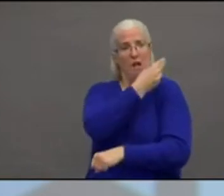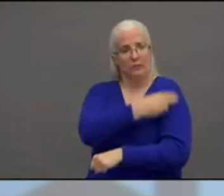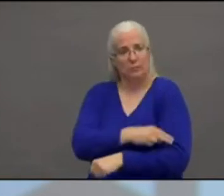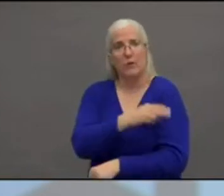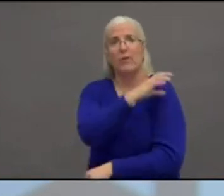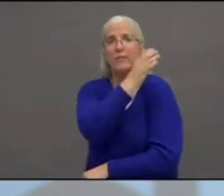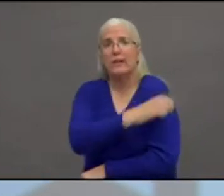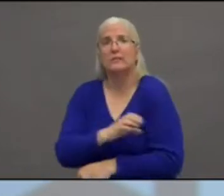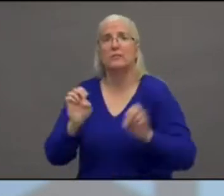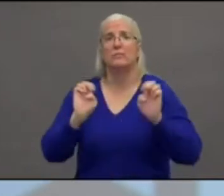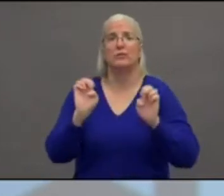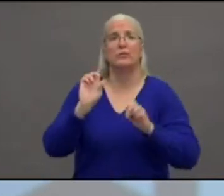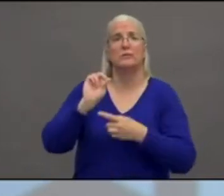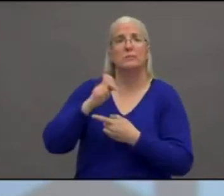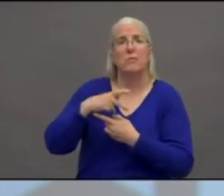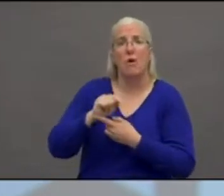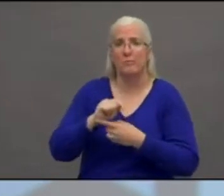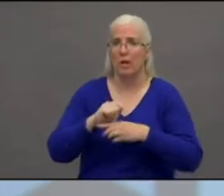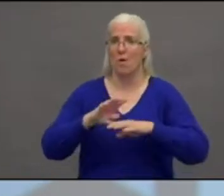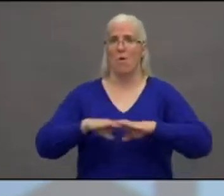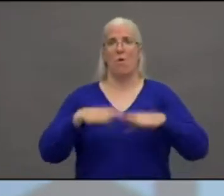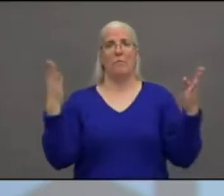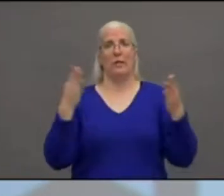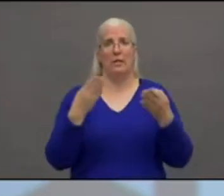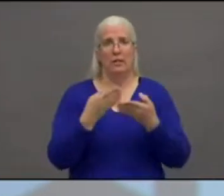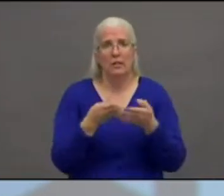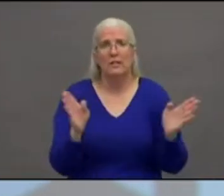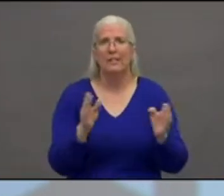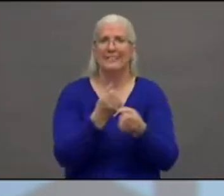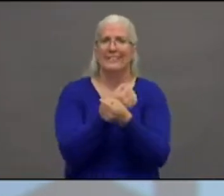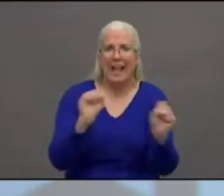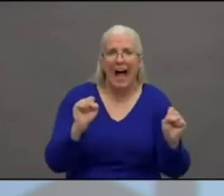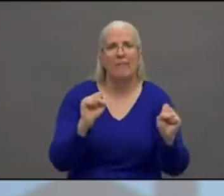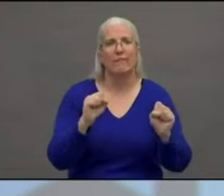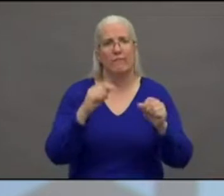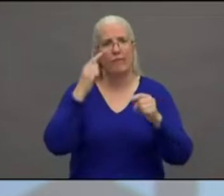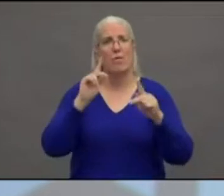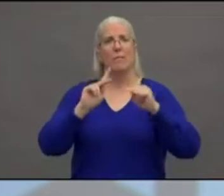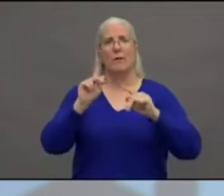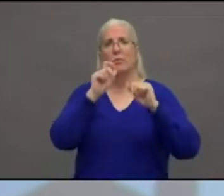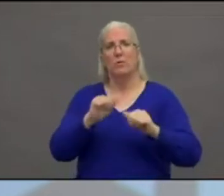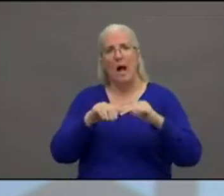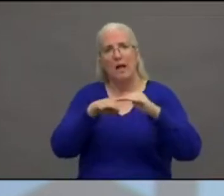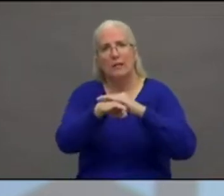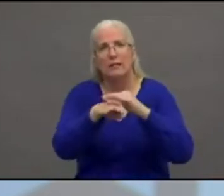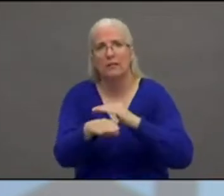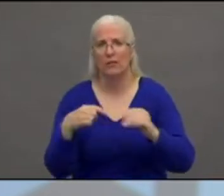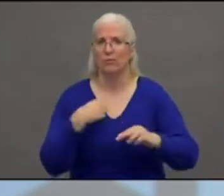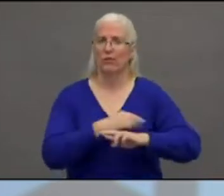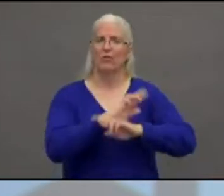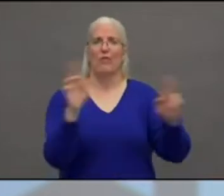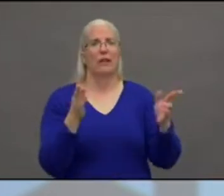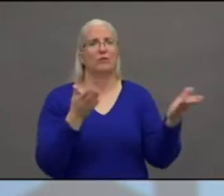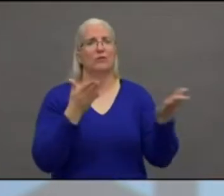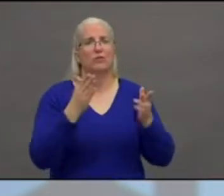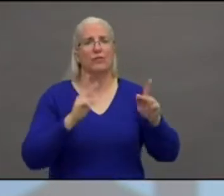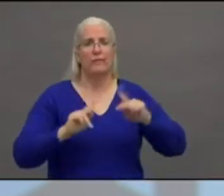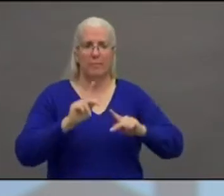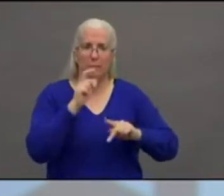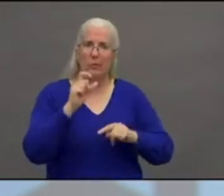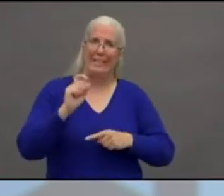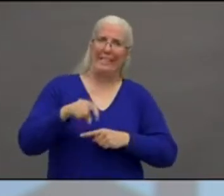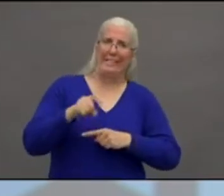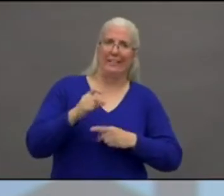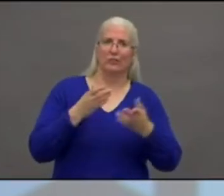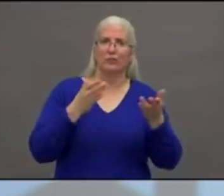and urgent care clinics remain safe, open, and ready to serve the people who need our services. Brian,